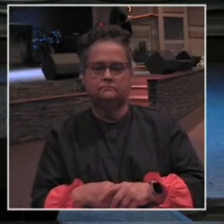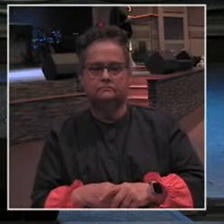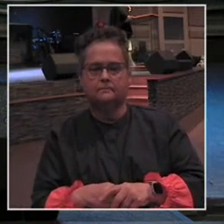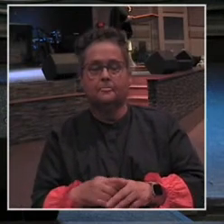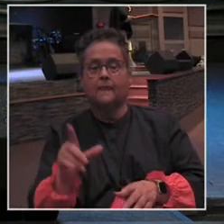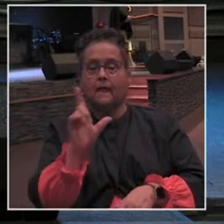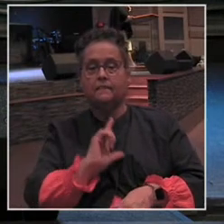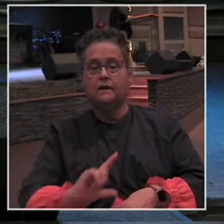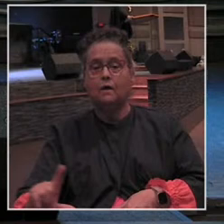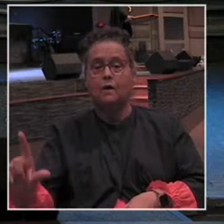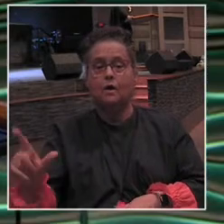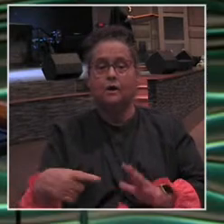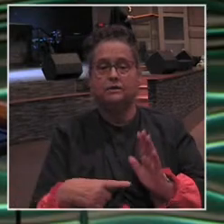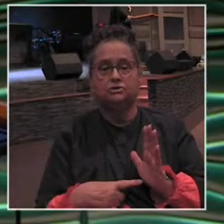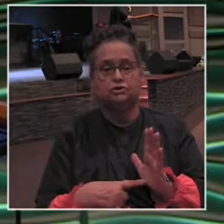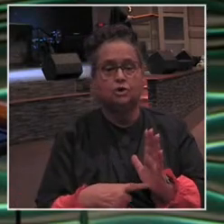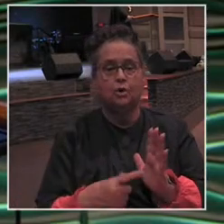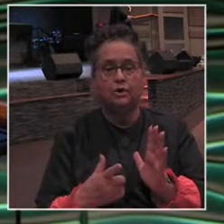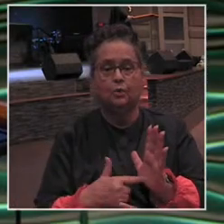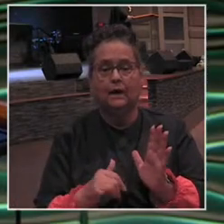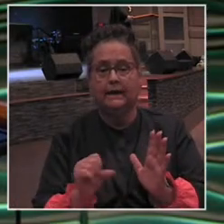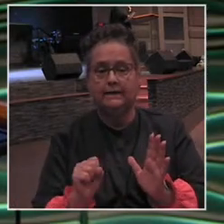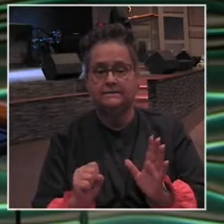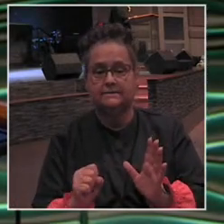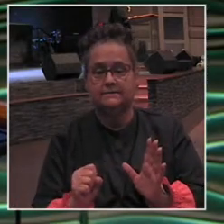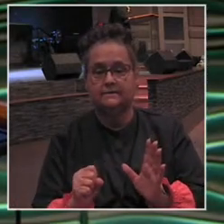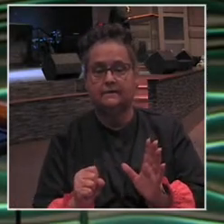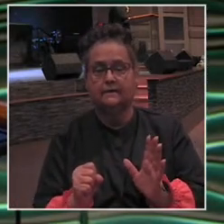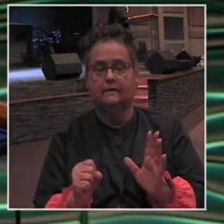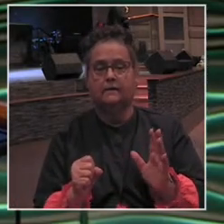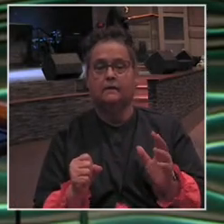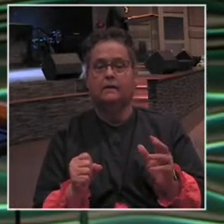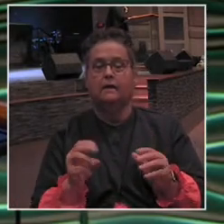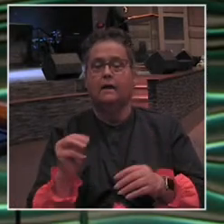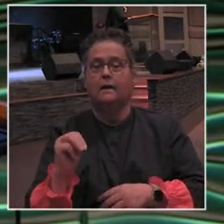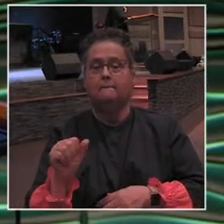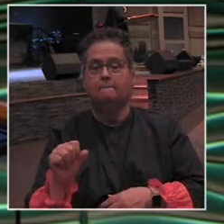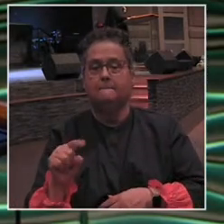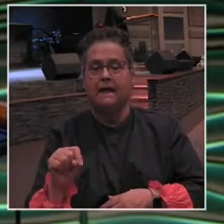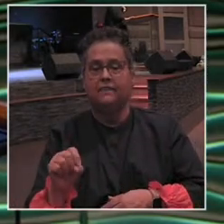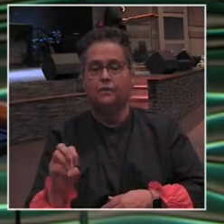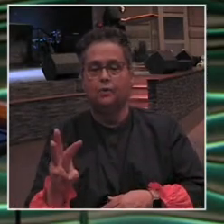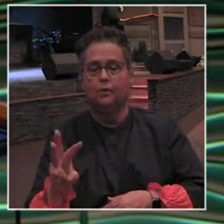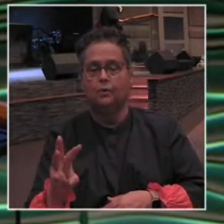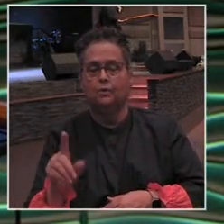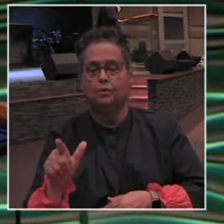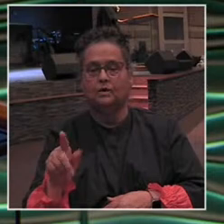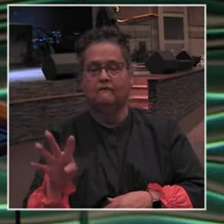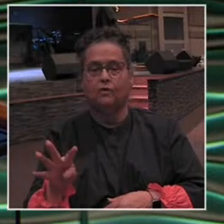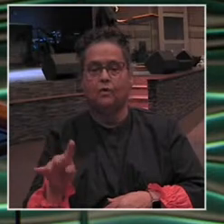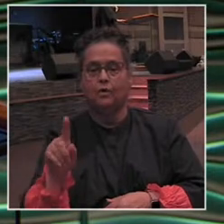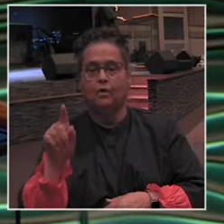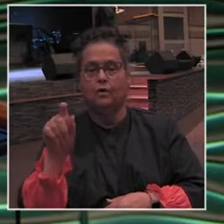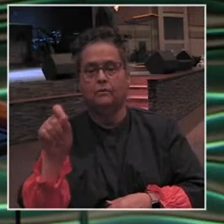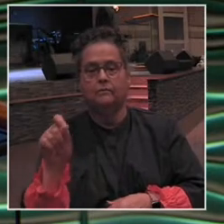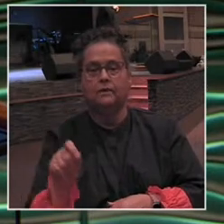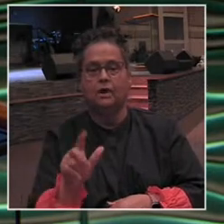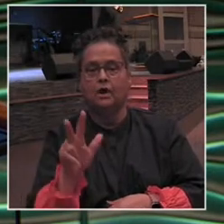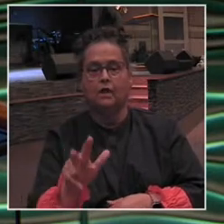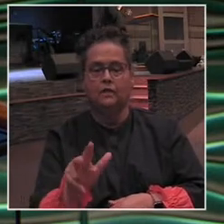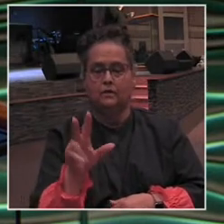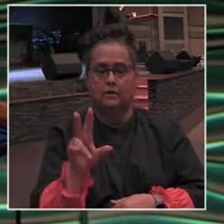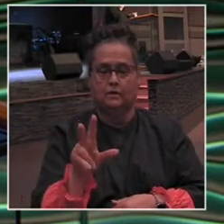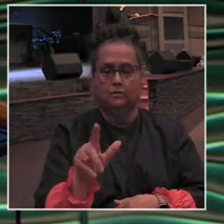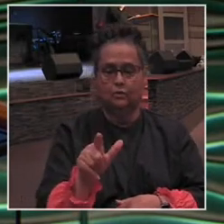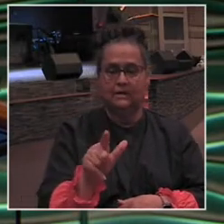And the Lord is showing you what those things are. In Matthew chapter 24, verse 37 through 39, it says, when the Son